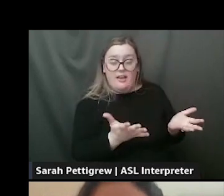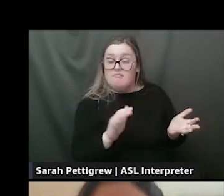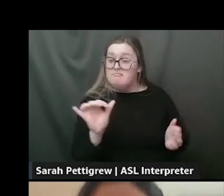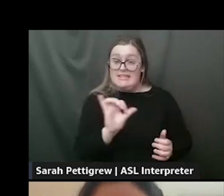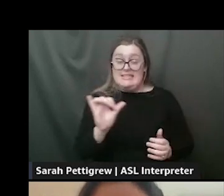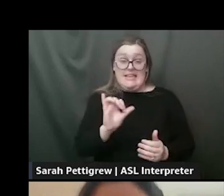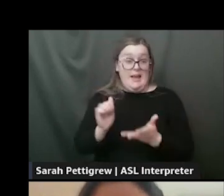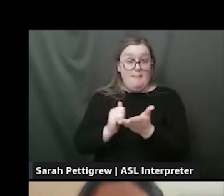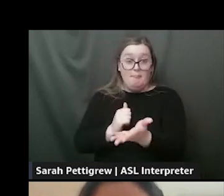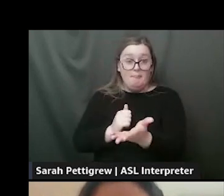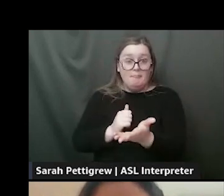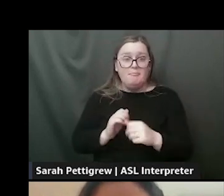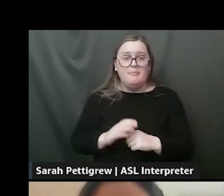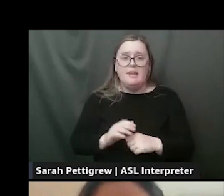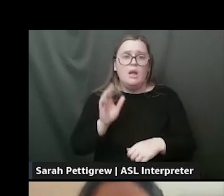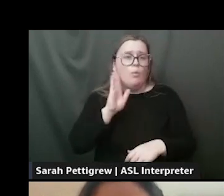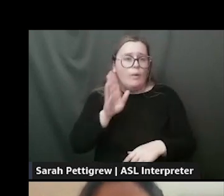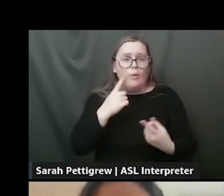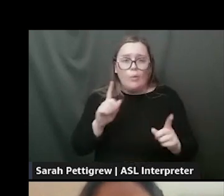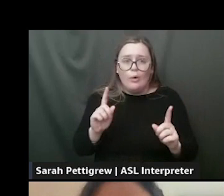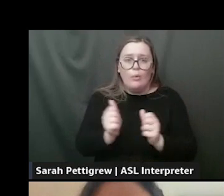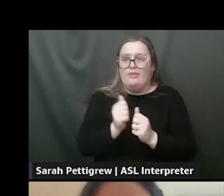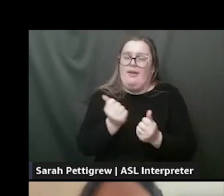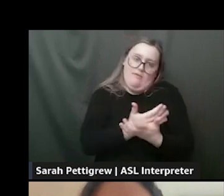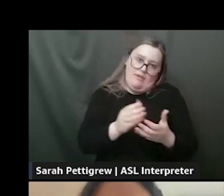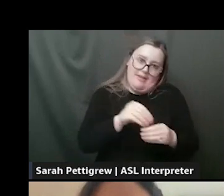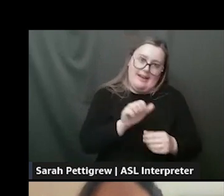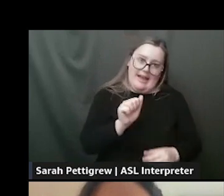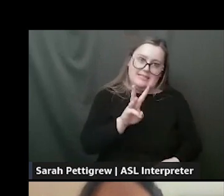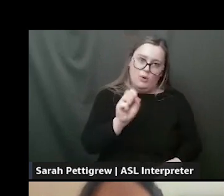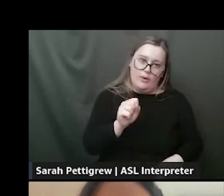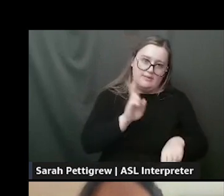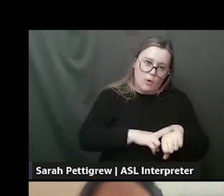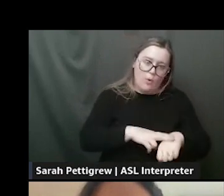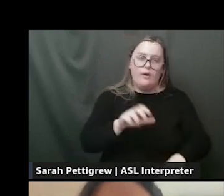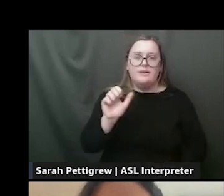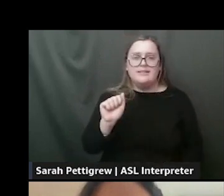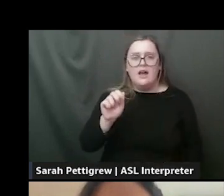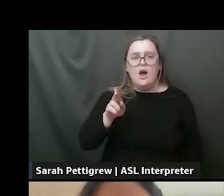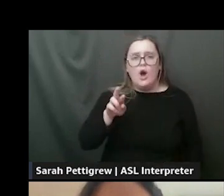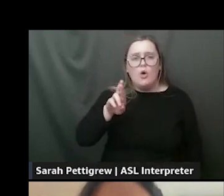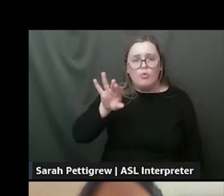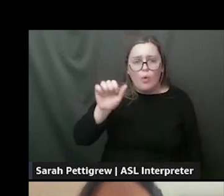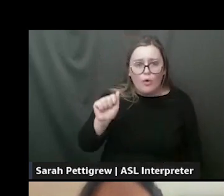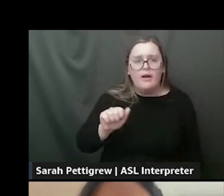works with, of course, with like everything in AWS. And if you're using Aurora or Athena or,